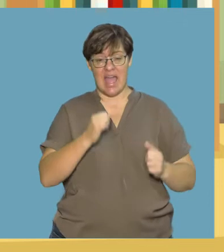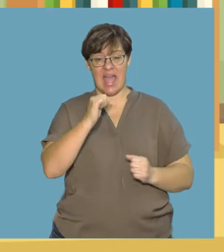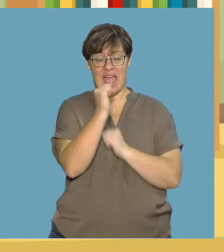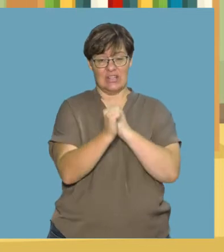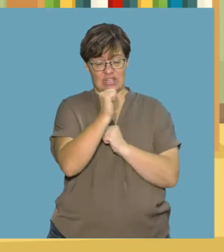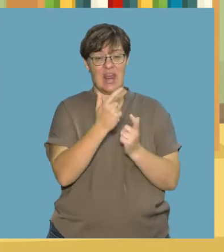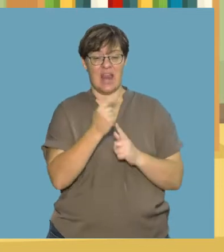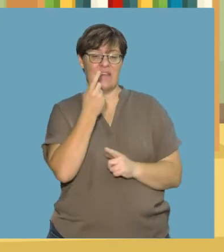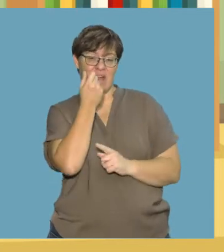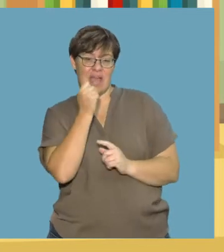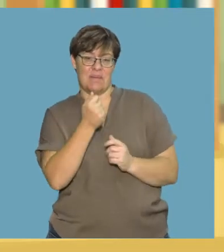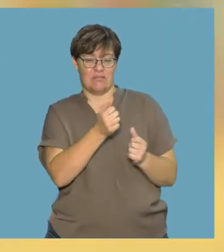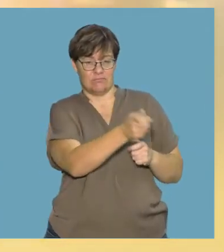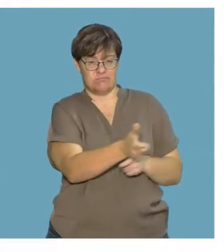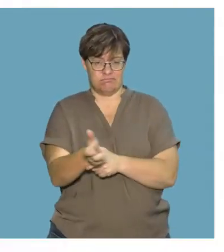the fire.